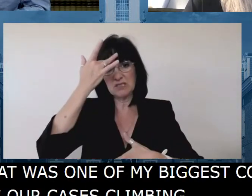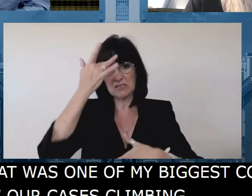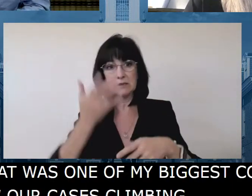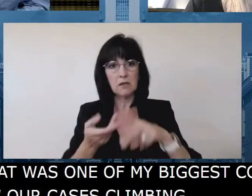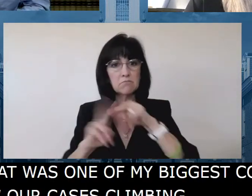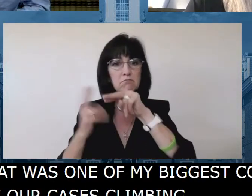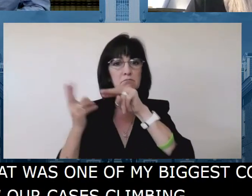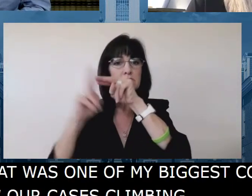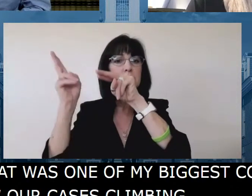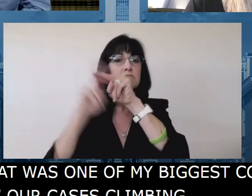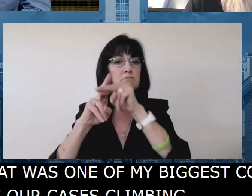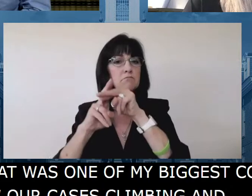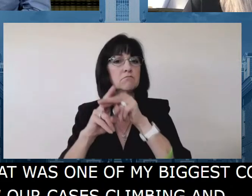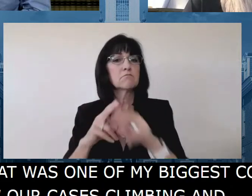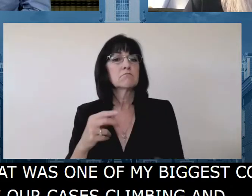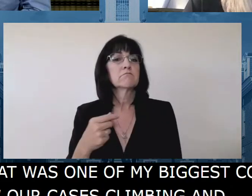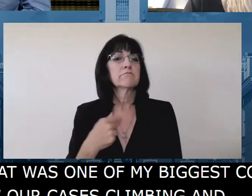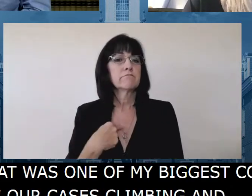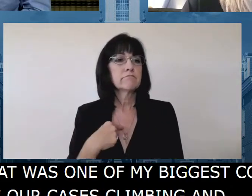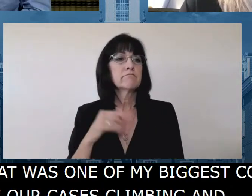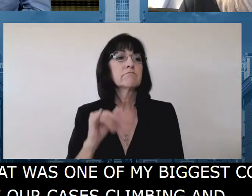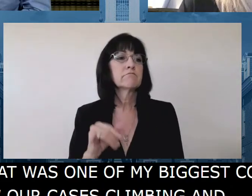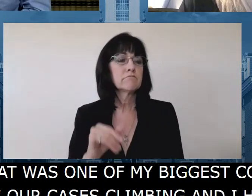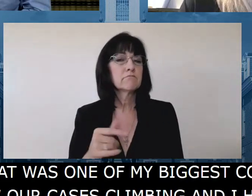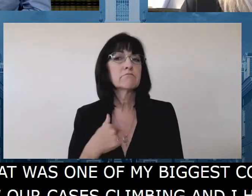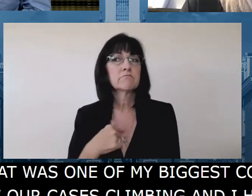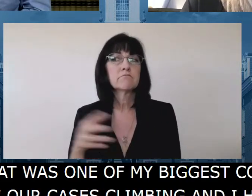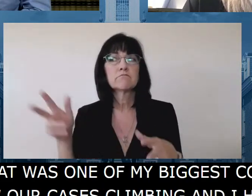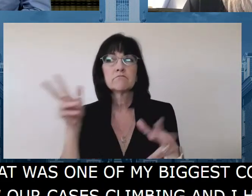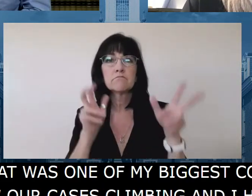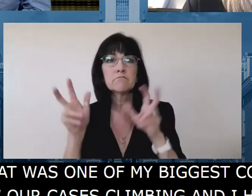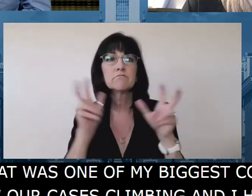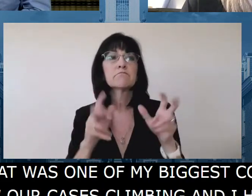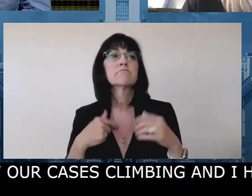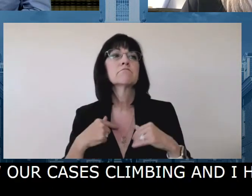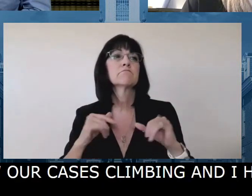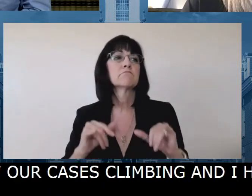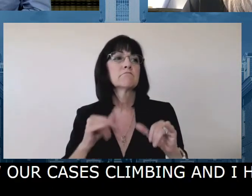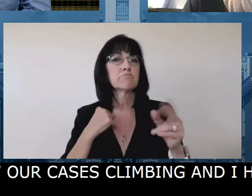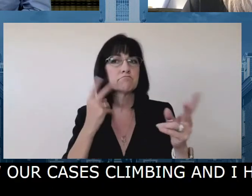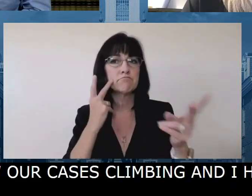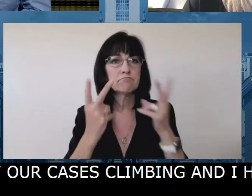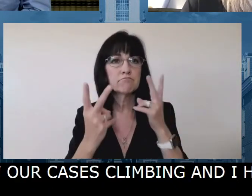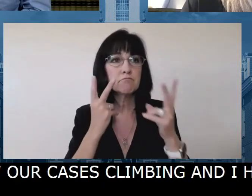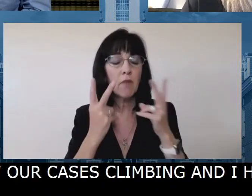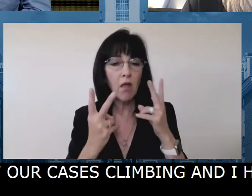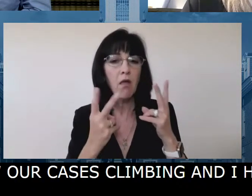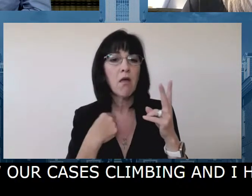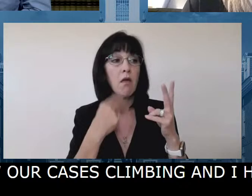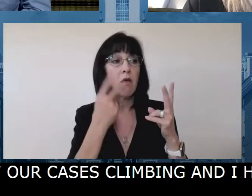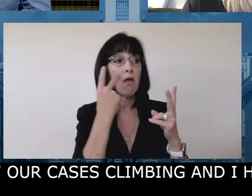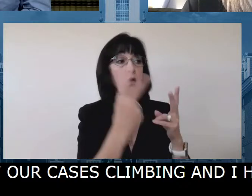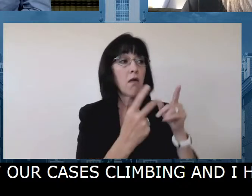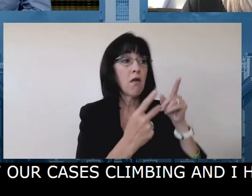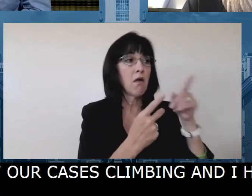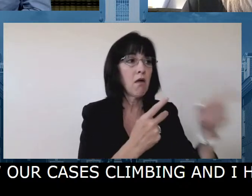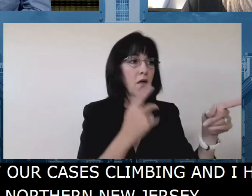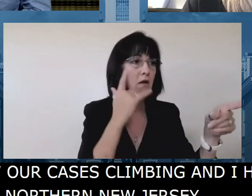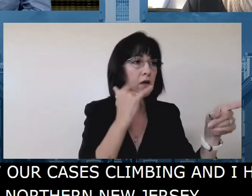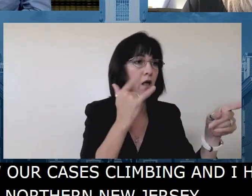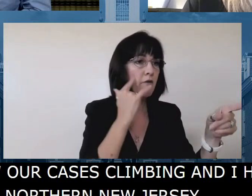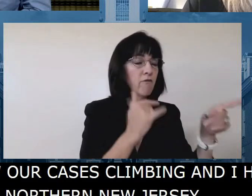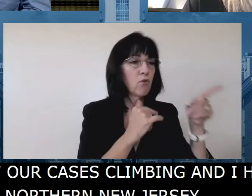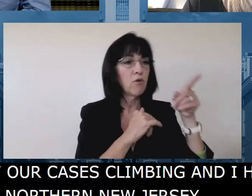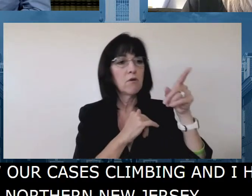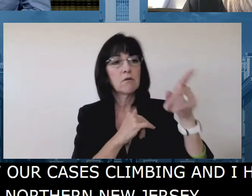I saw what was happening in northern New Jersey and New York City and California,